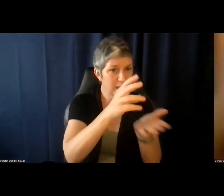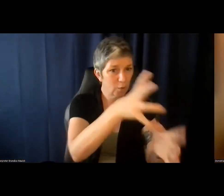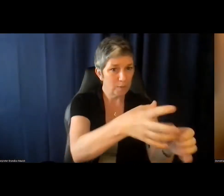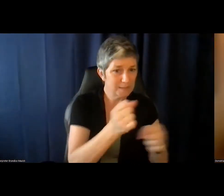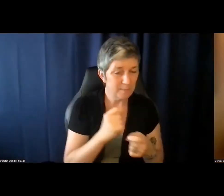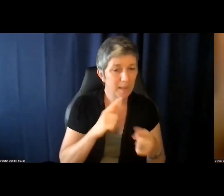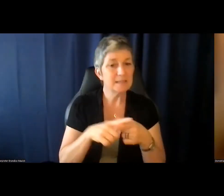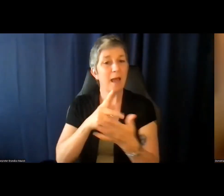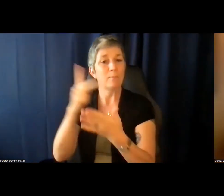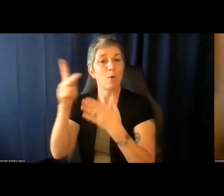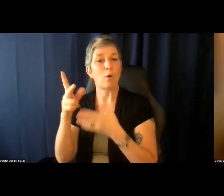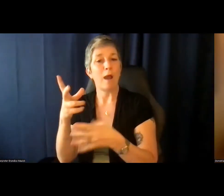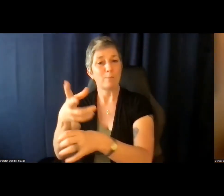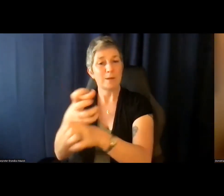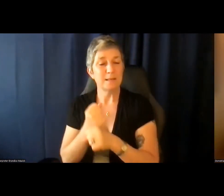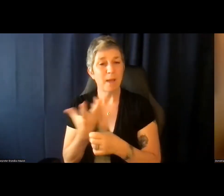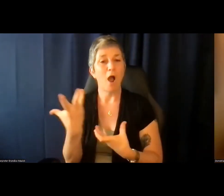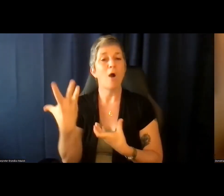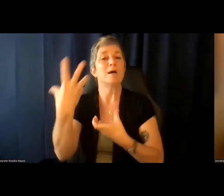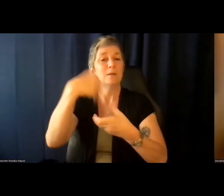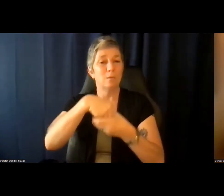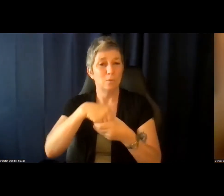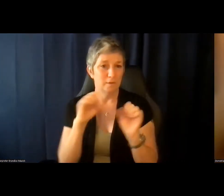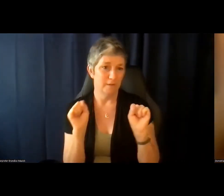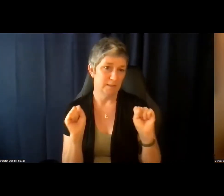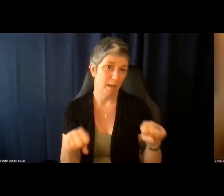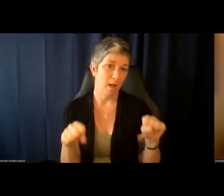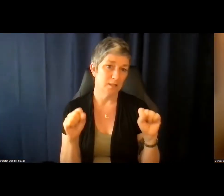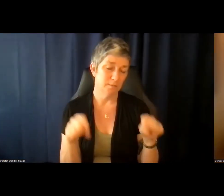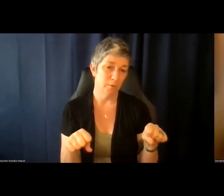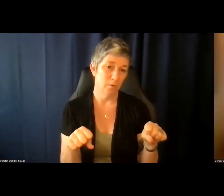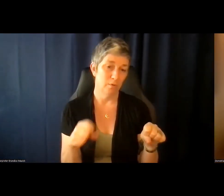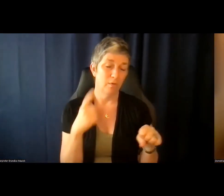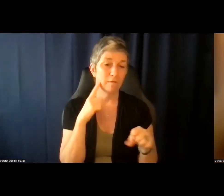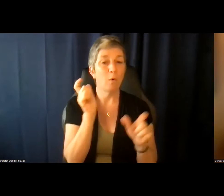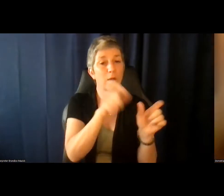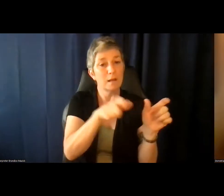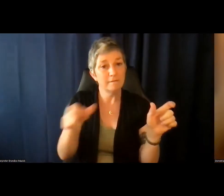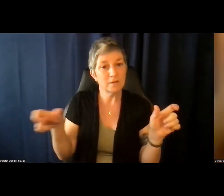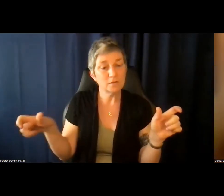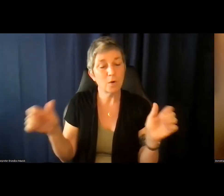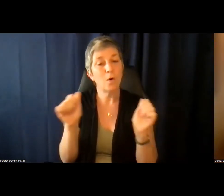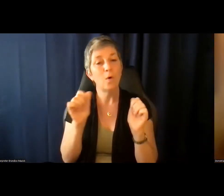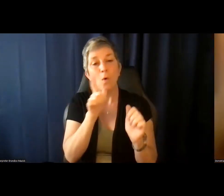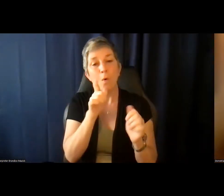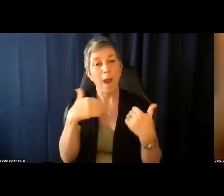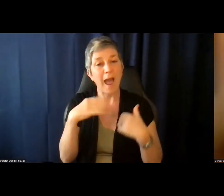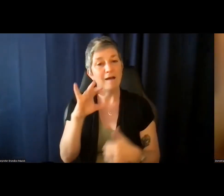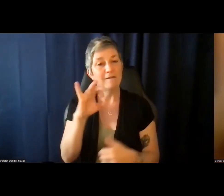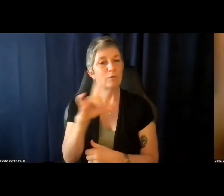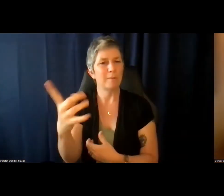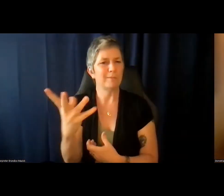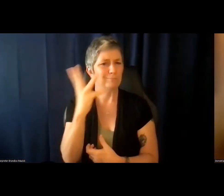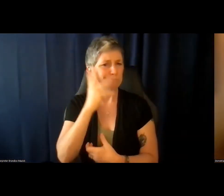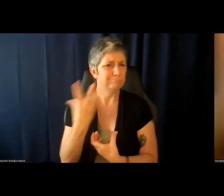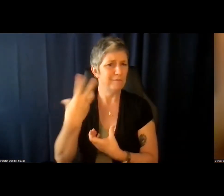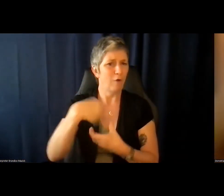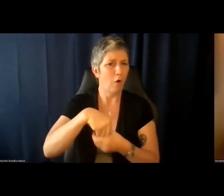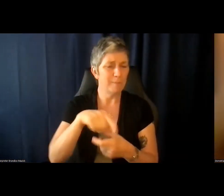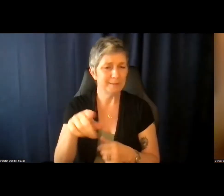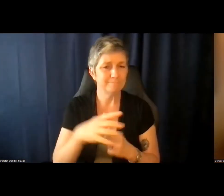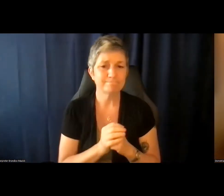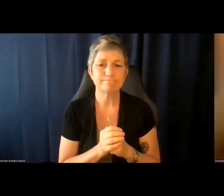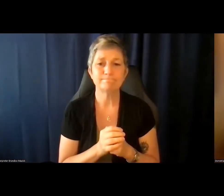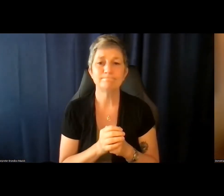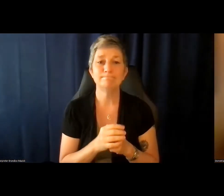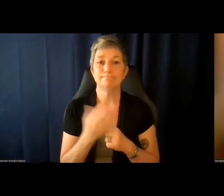as inclusive as possible of individuals with criminal involvement. And just last